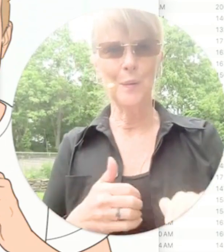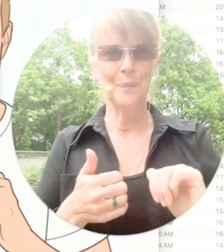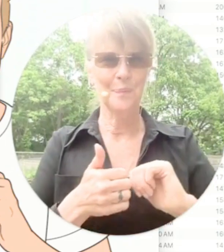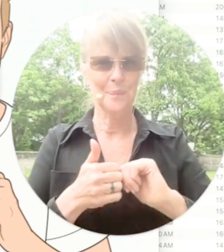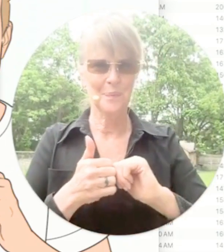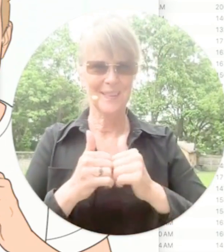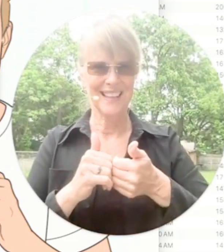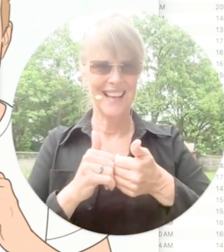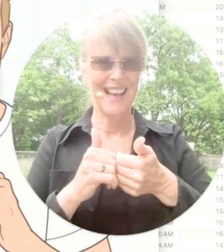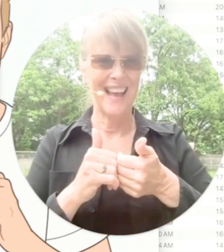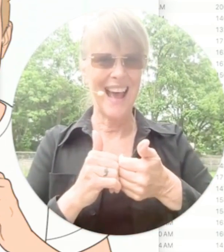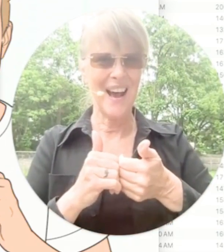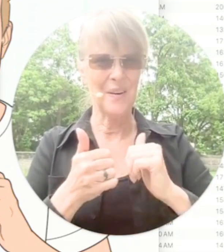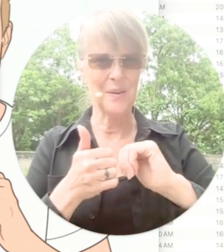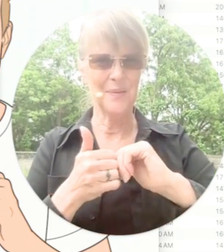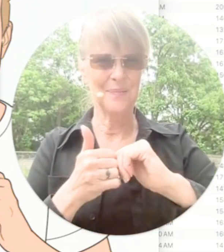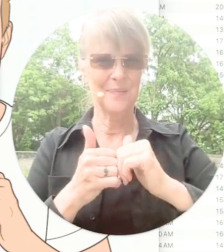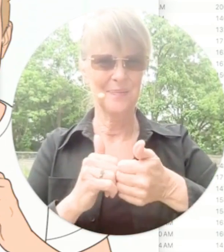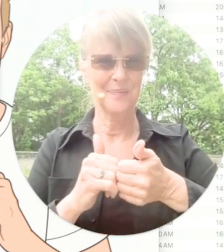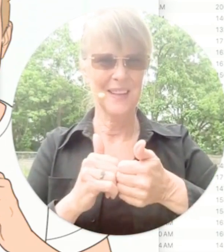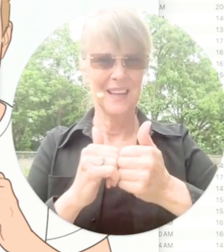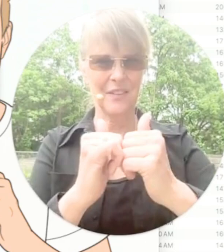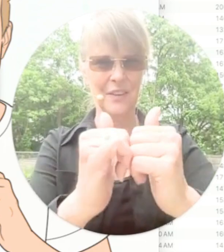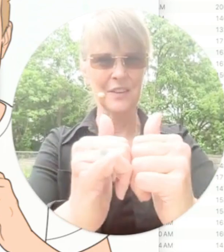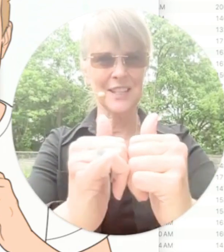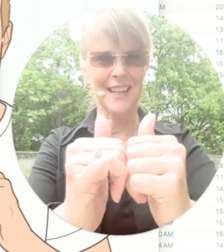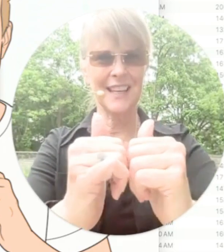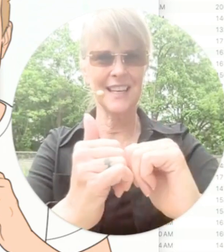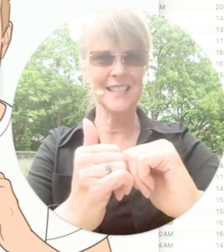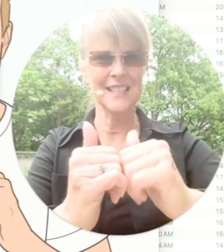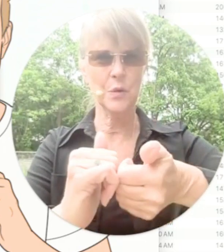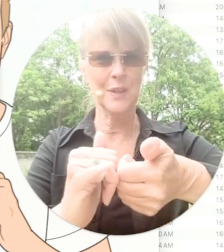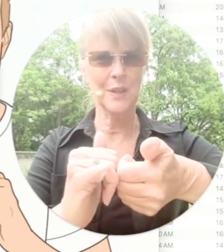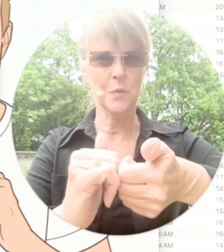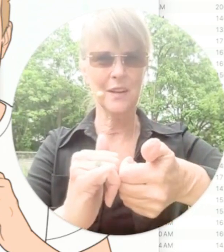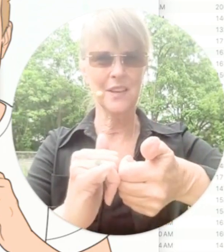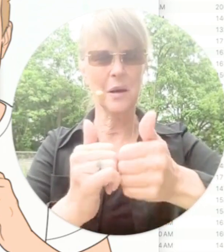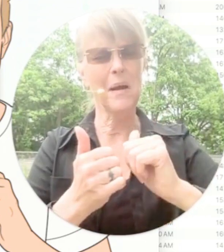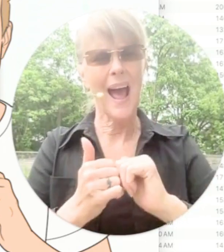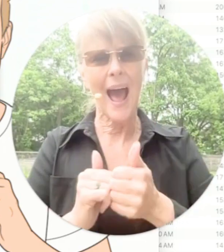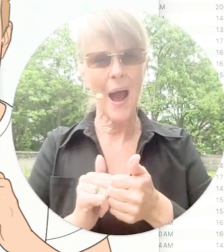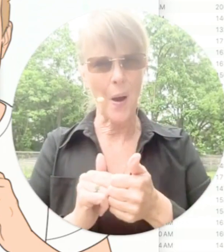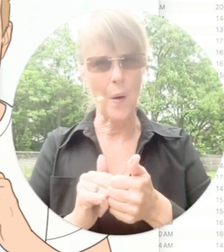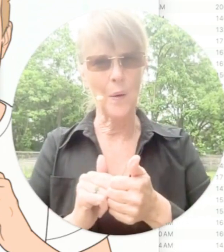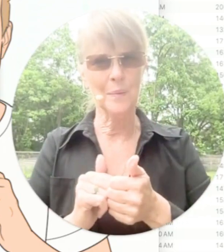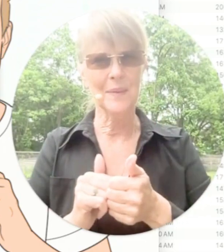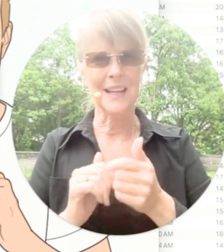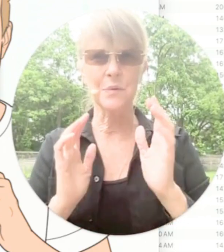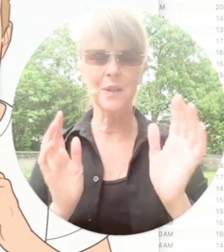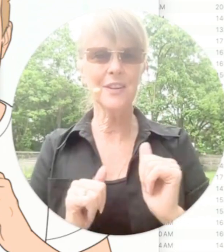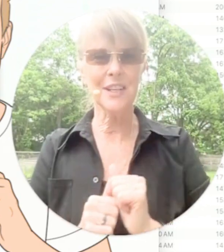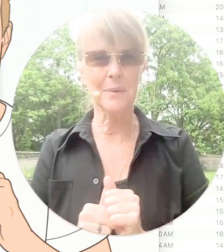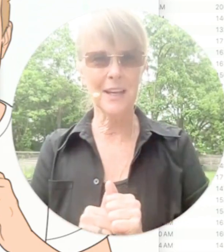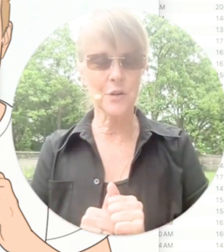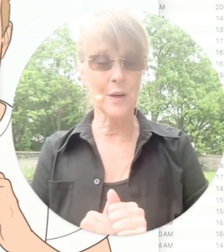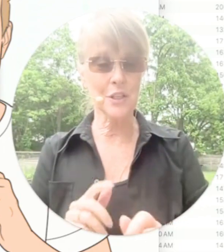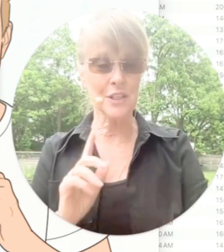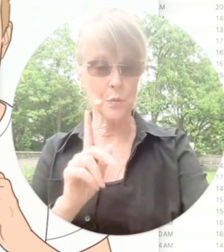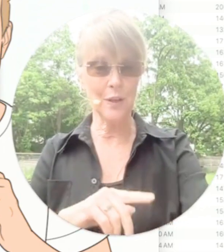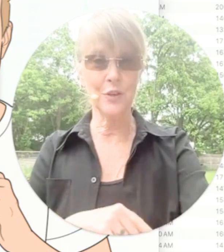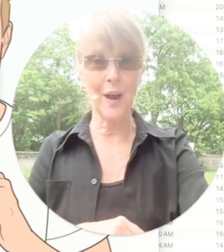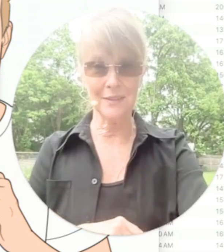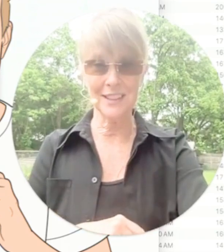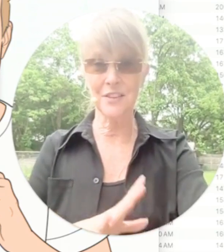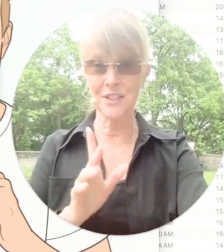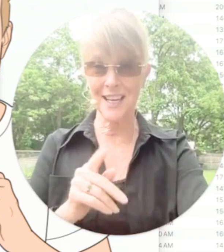How. How. Fingers like this, twist one of them. How. That's one of our WH questions.